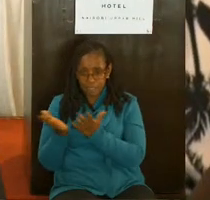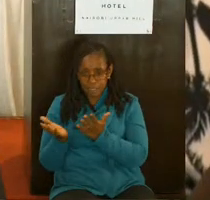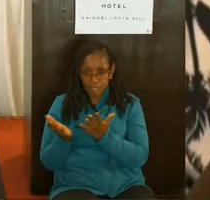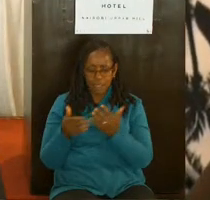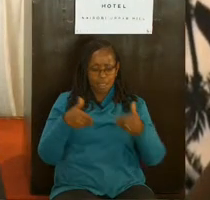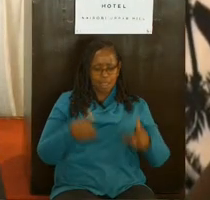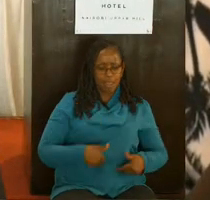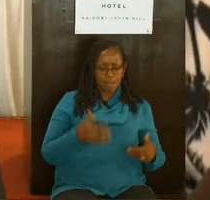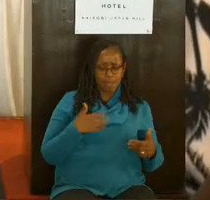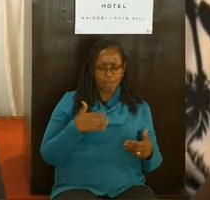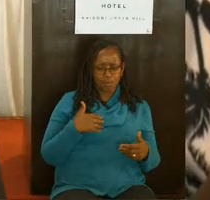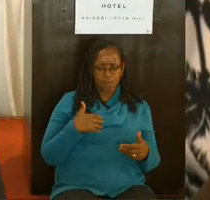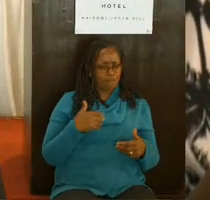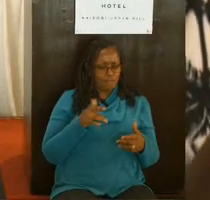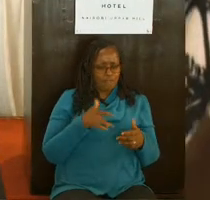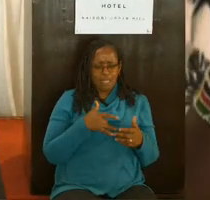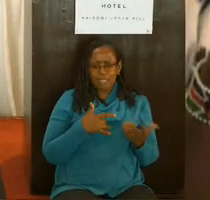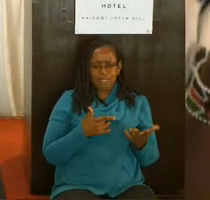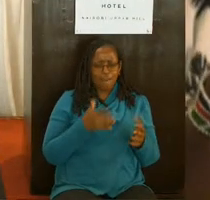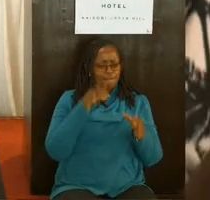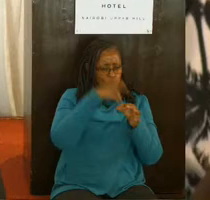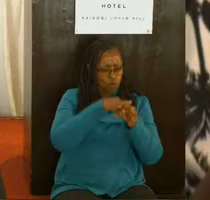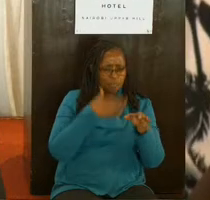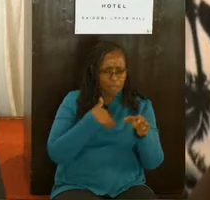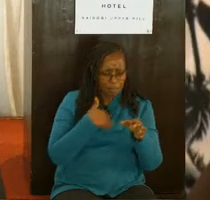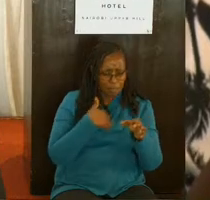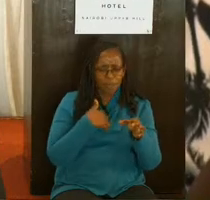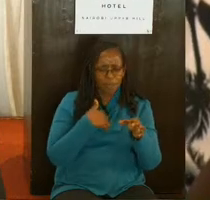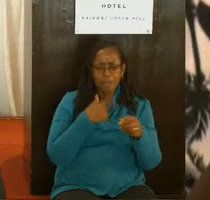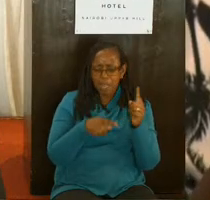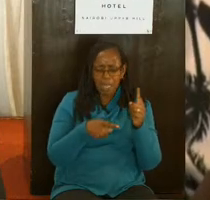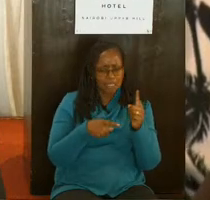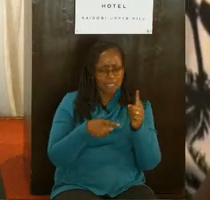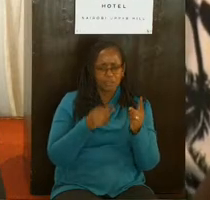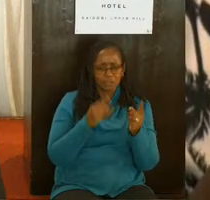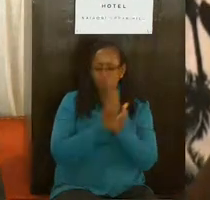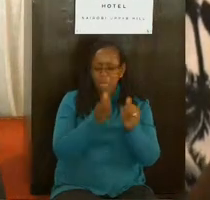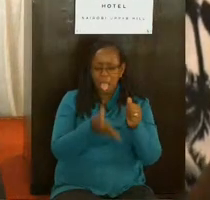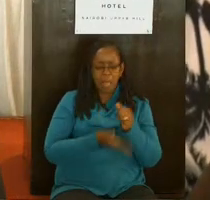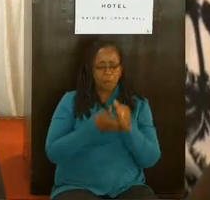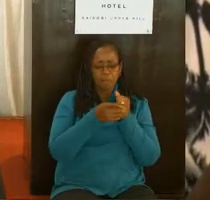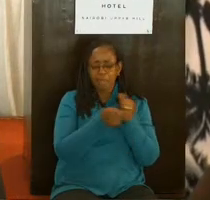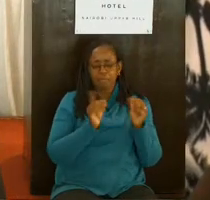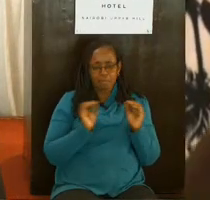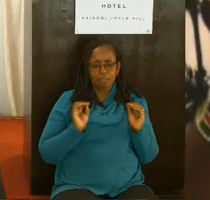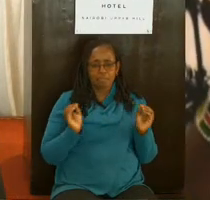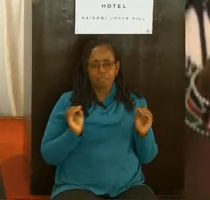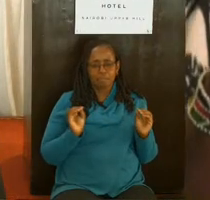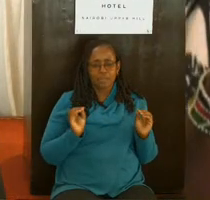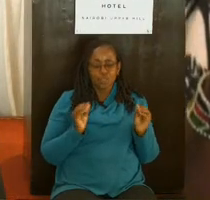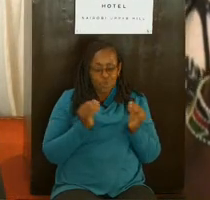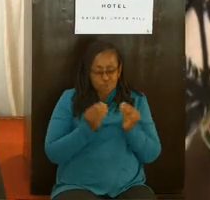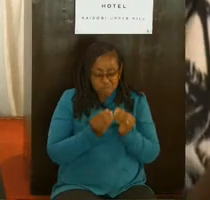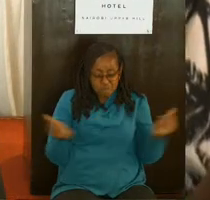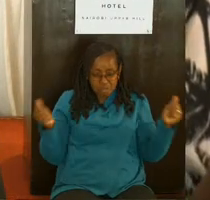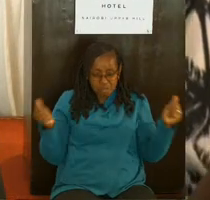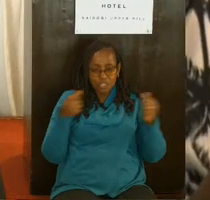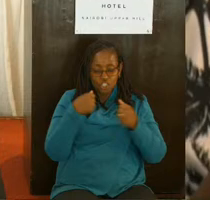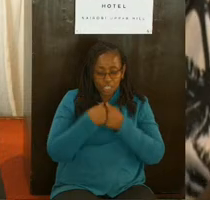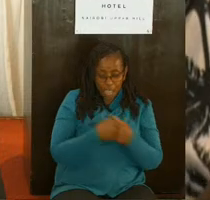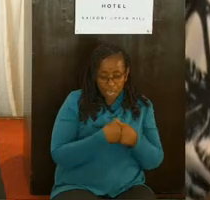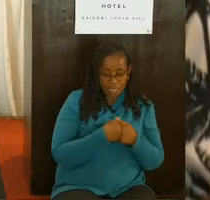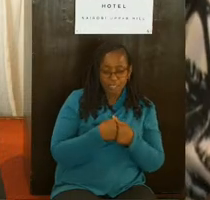are at this part because they have been voting people who are not really helping them on to overcome what they are